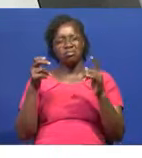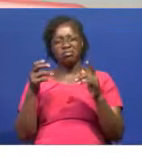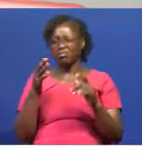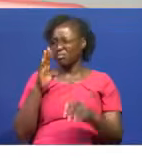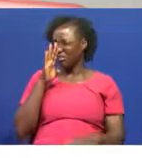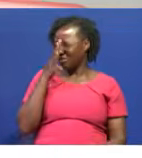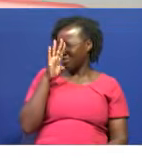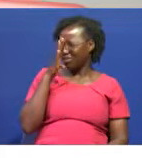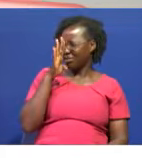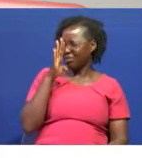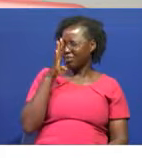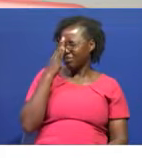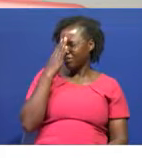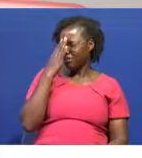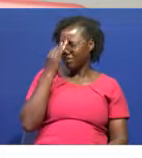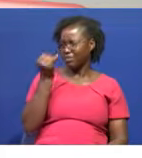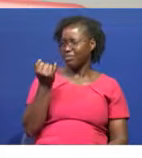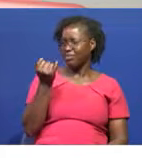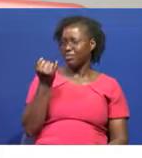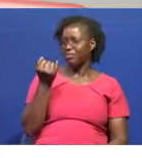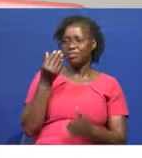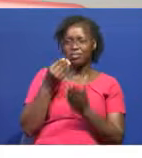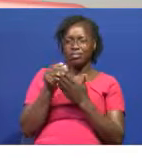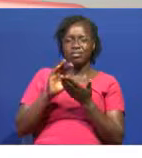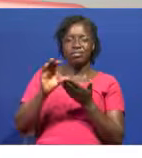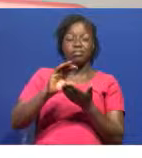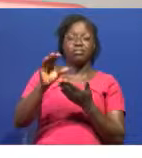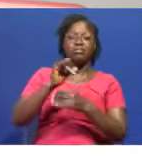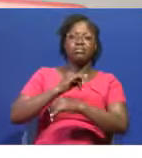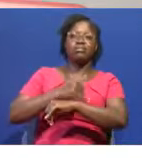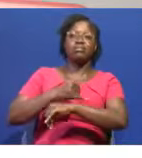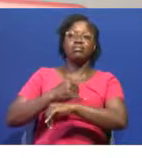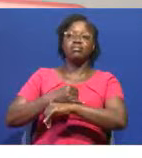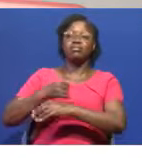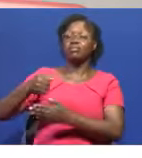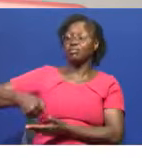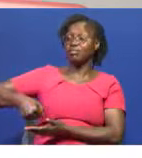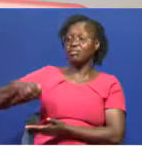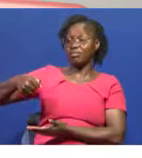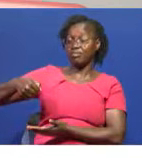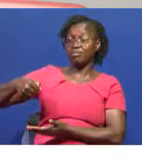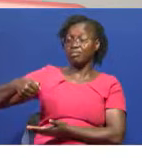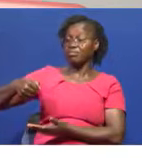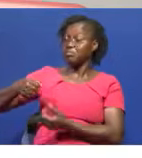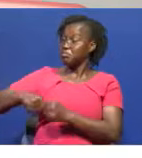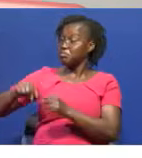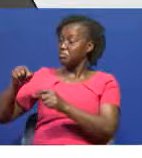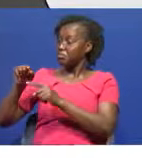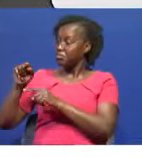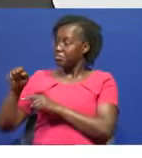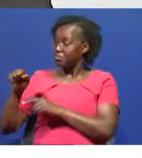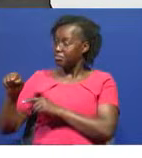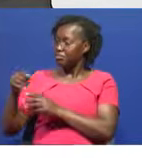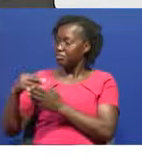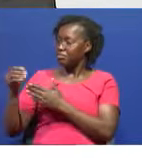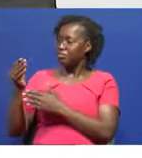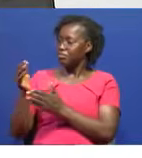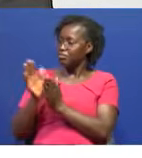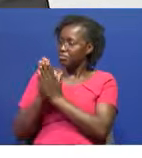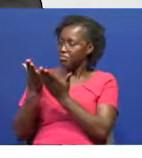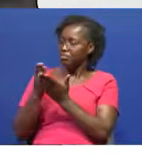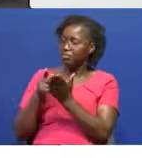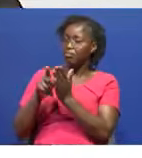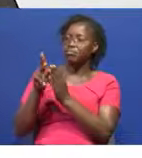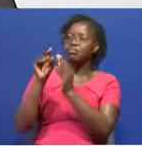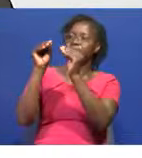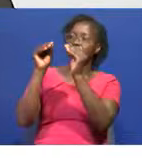about that because when money is allocated to institutions, it's on budgets. This is what we are going to do. We are going to buy books, we're going to pay our teachers, we're